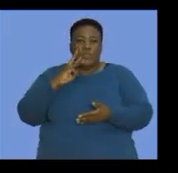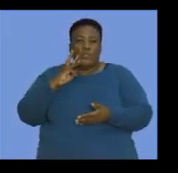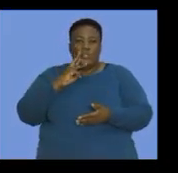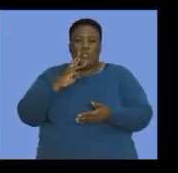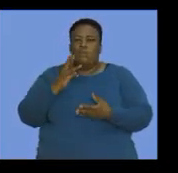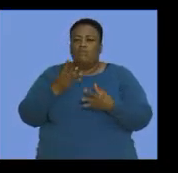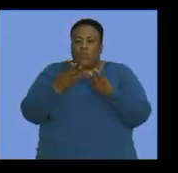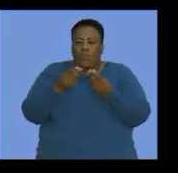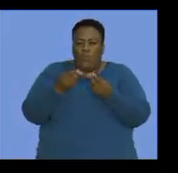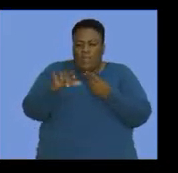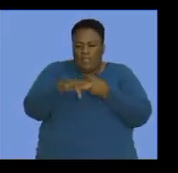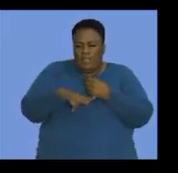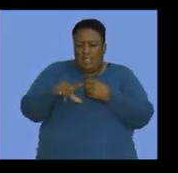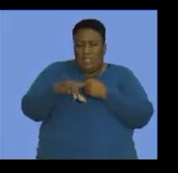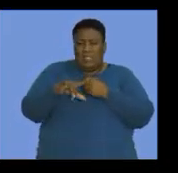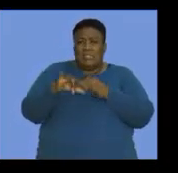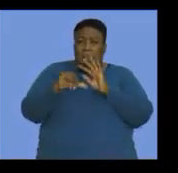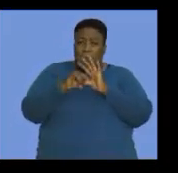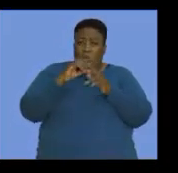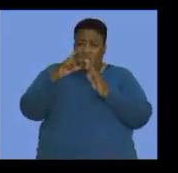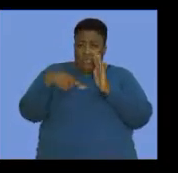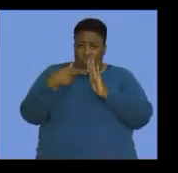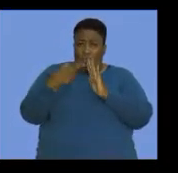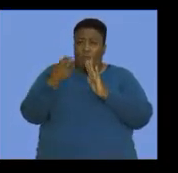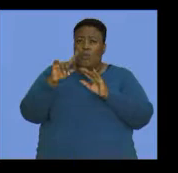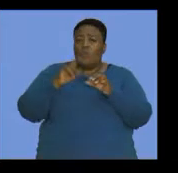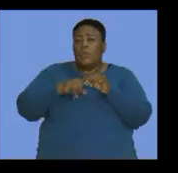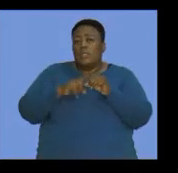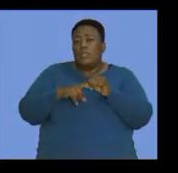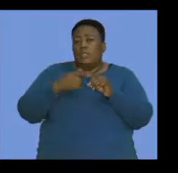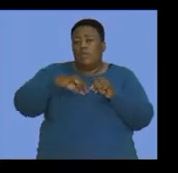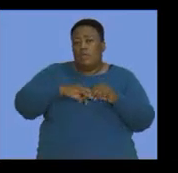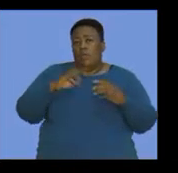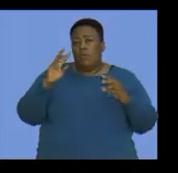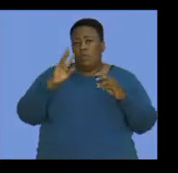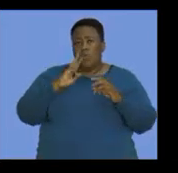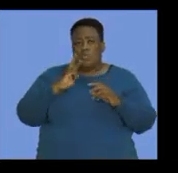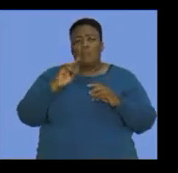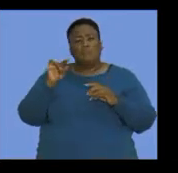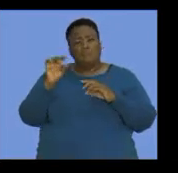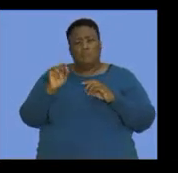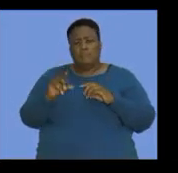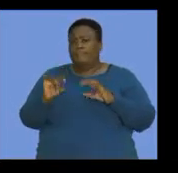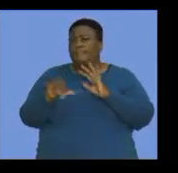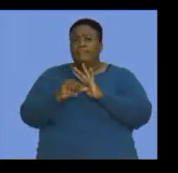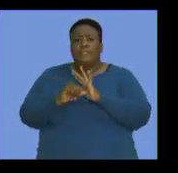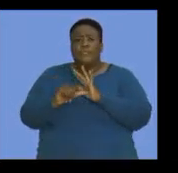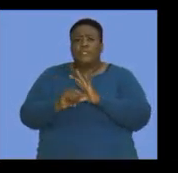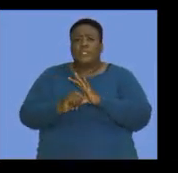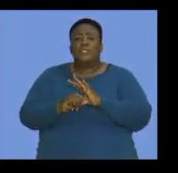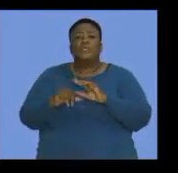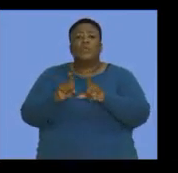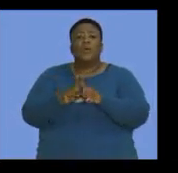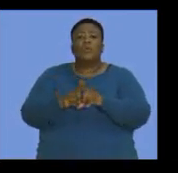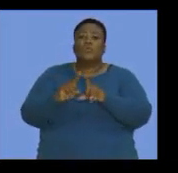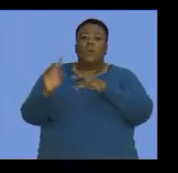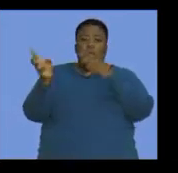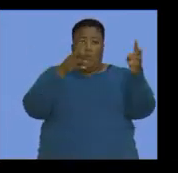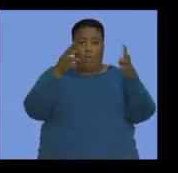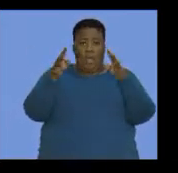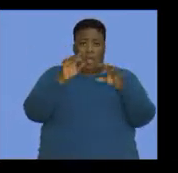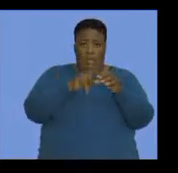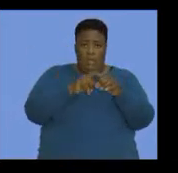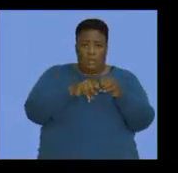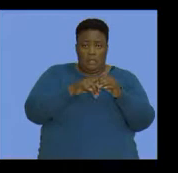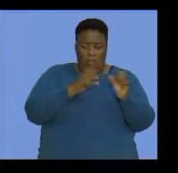water wetlands that actually plays an important role in the quality of our water. So that's very important. We have air